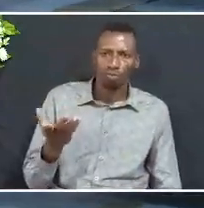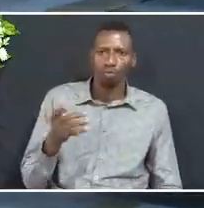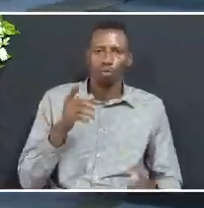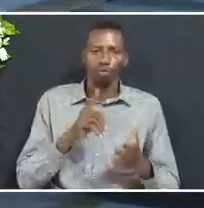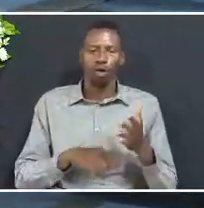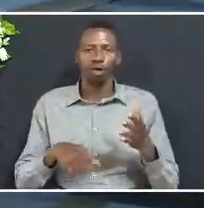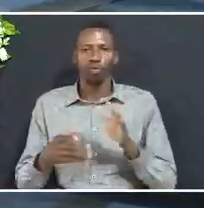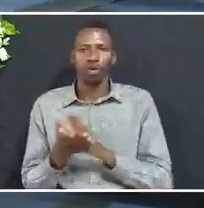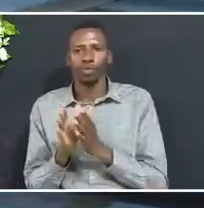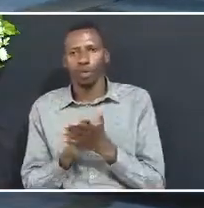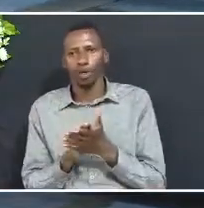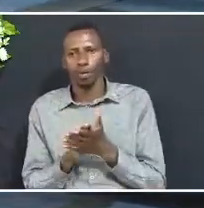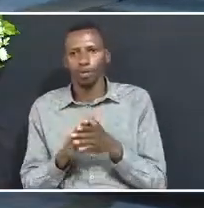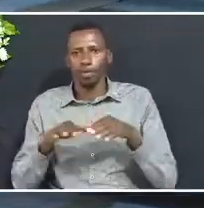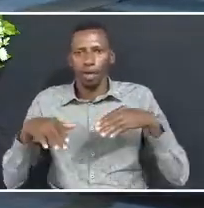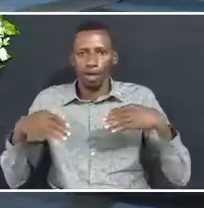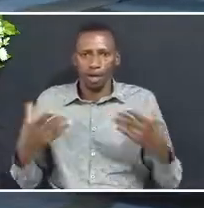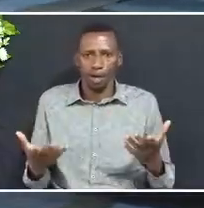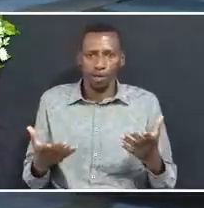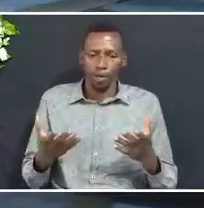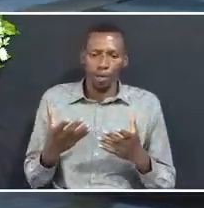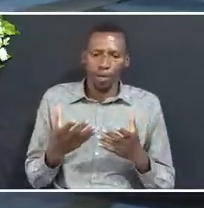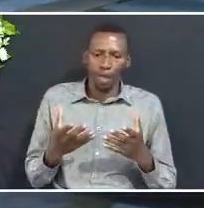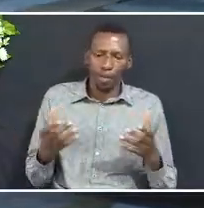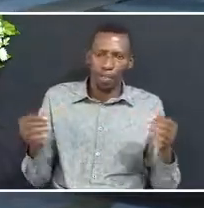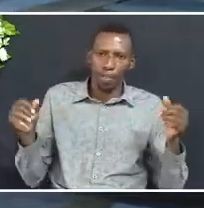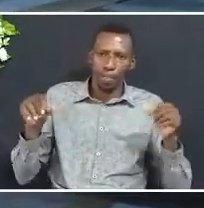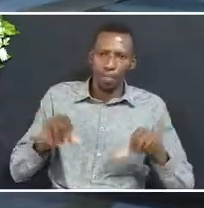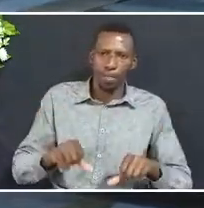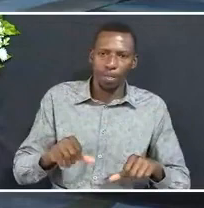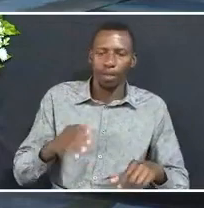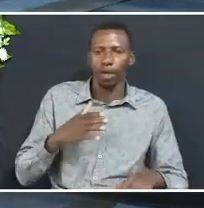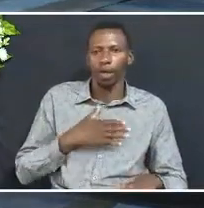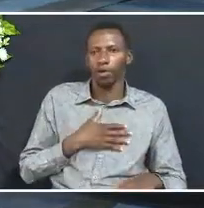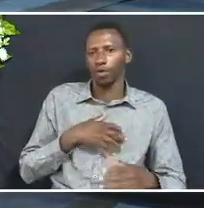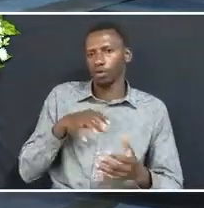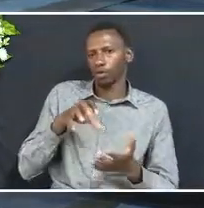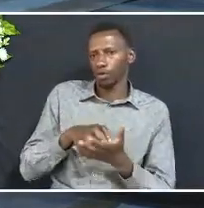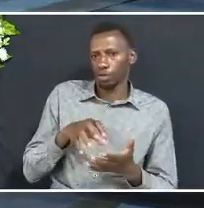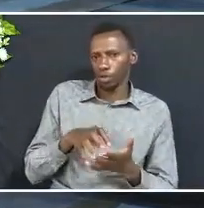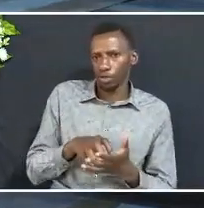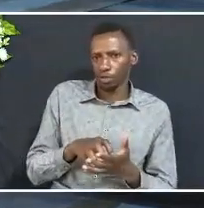have become, how deplorable a condition we have